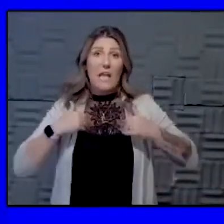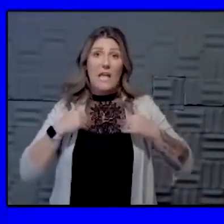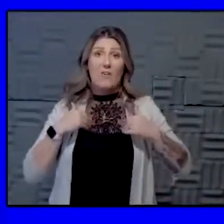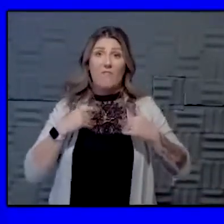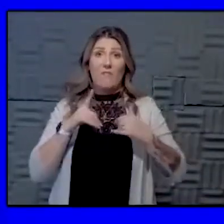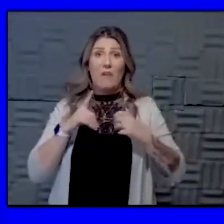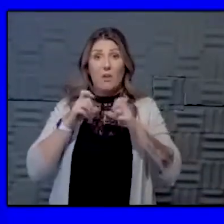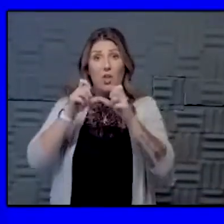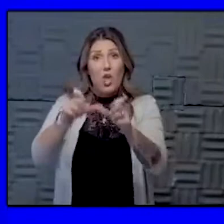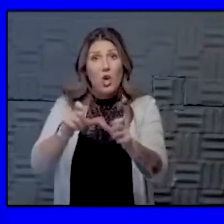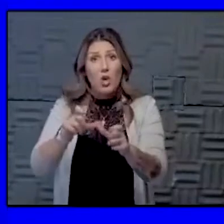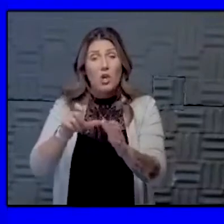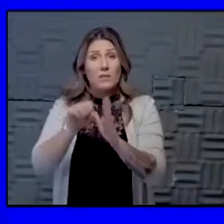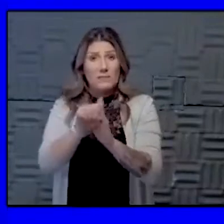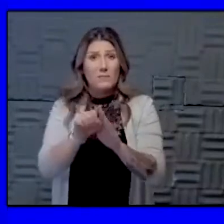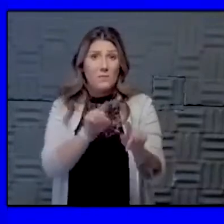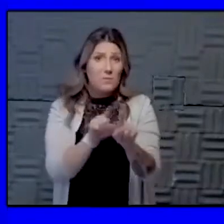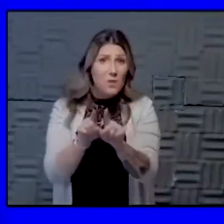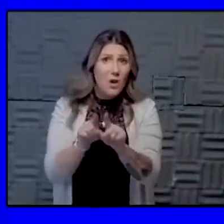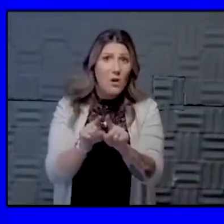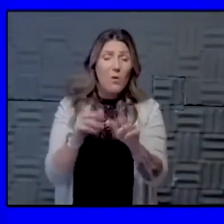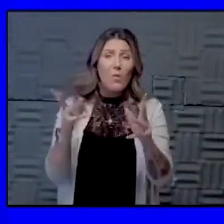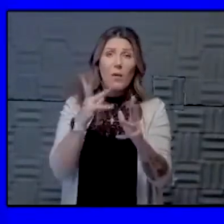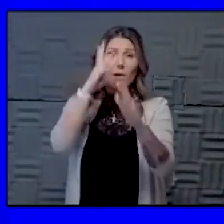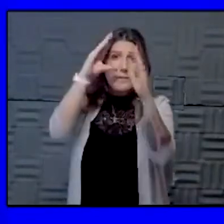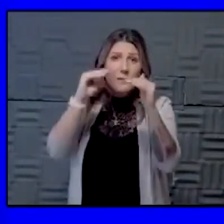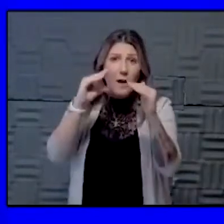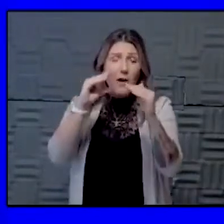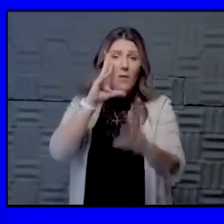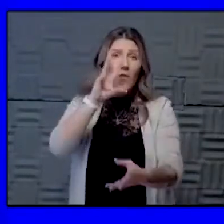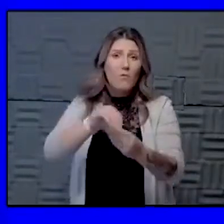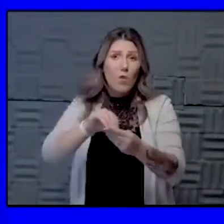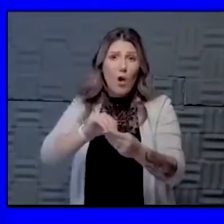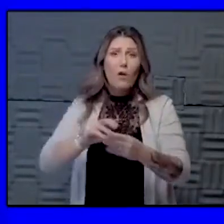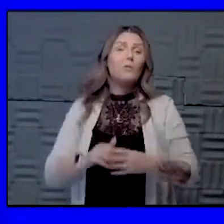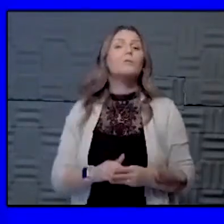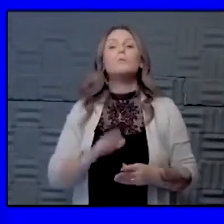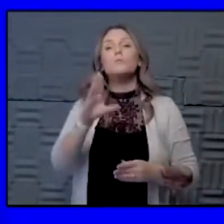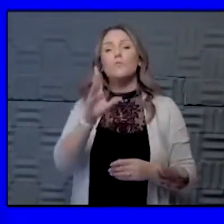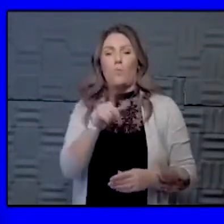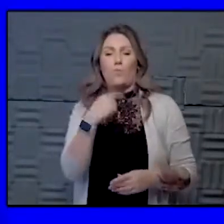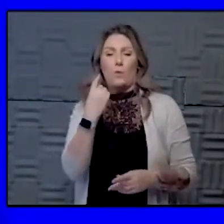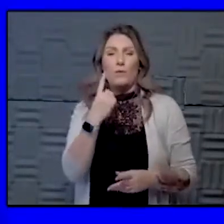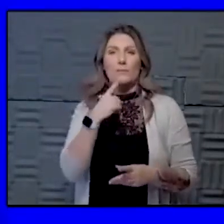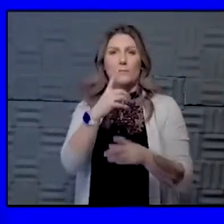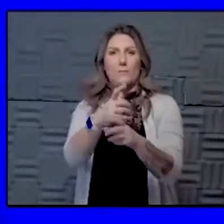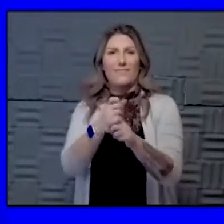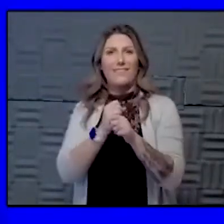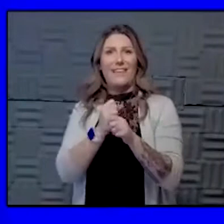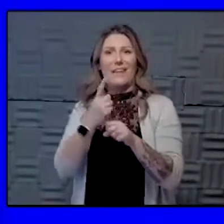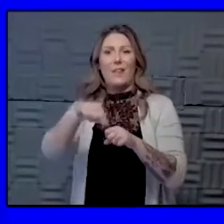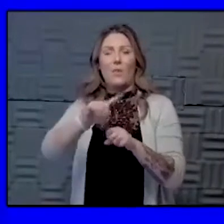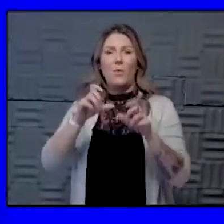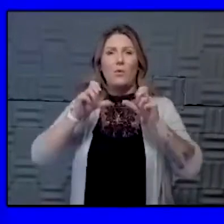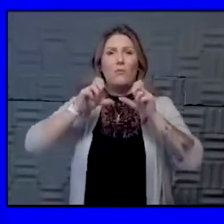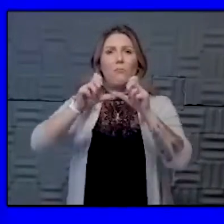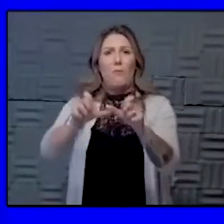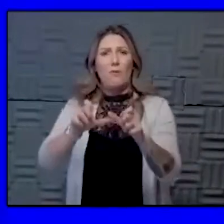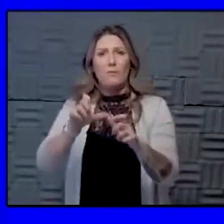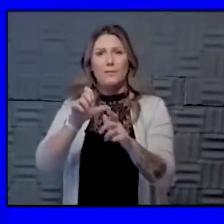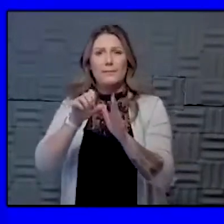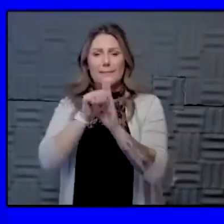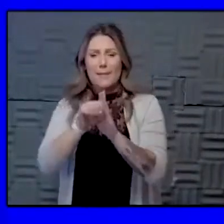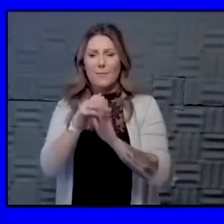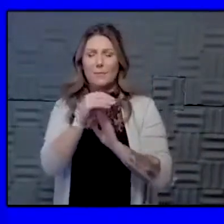haul symptoms as well. I think what we would expect, though, is overall your risk of getting those long haul symptoms and that